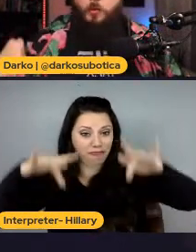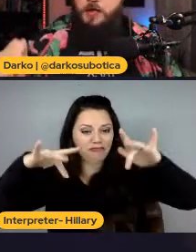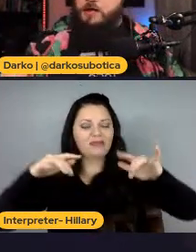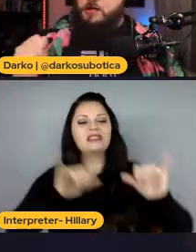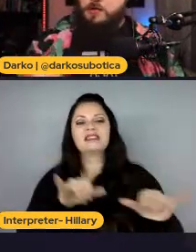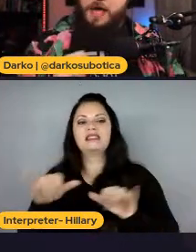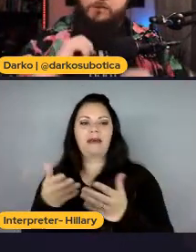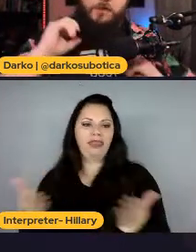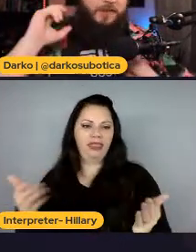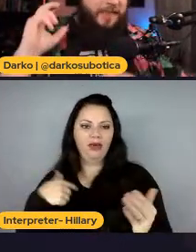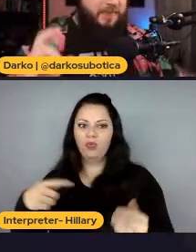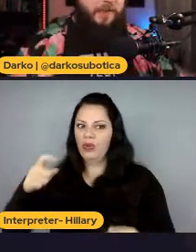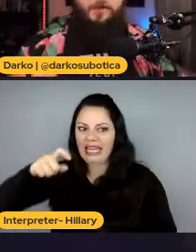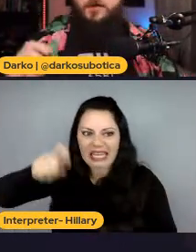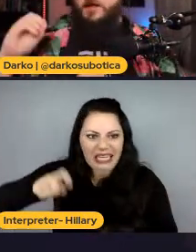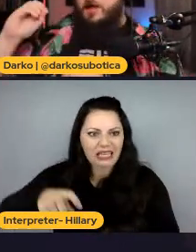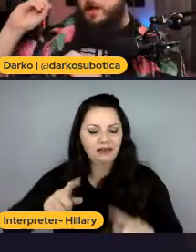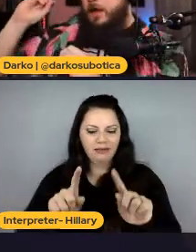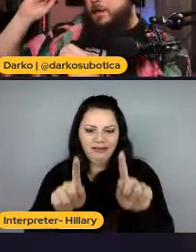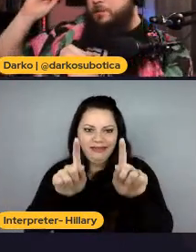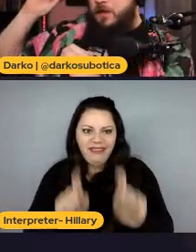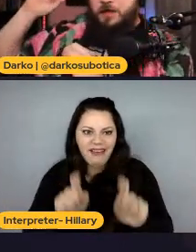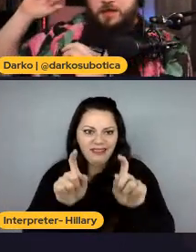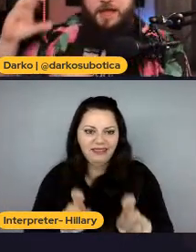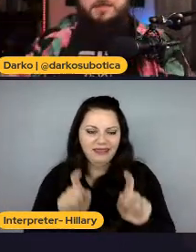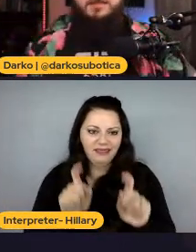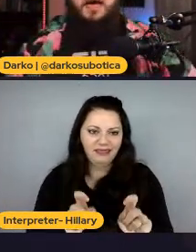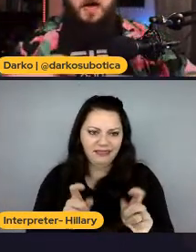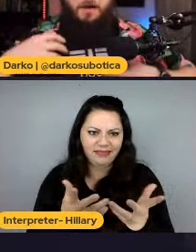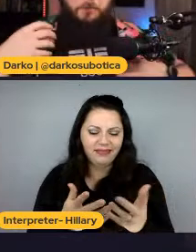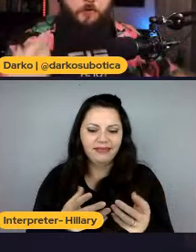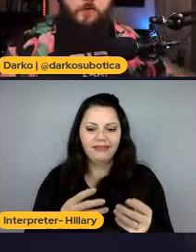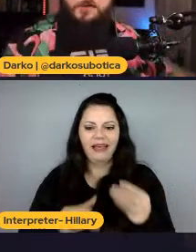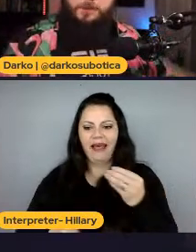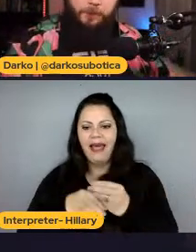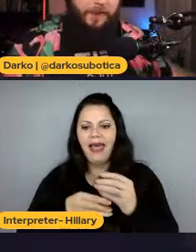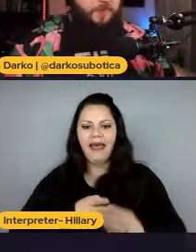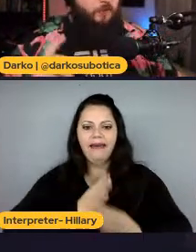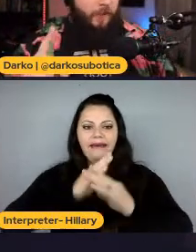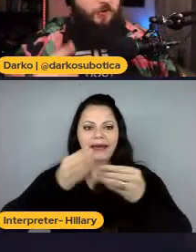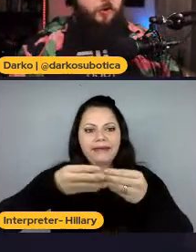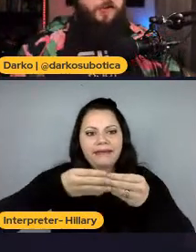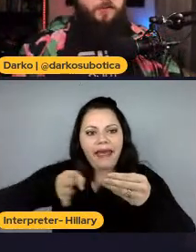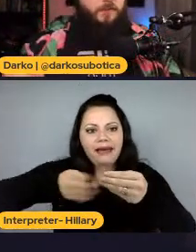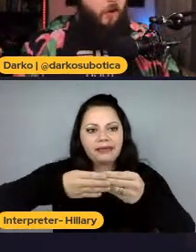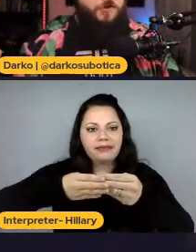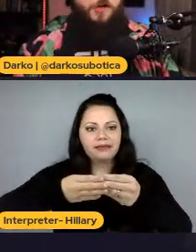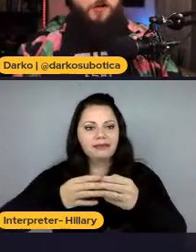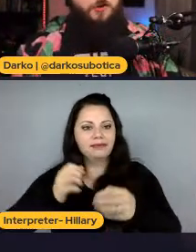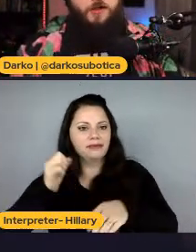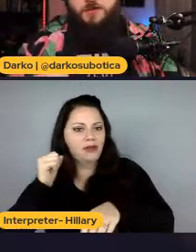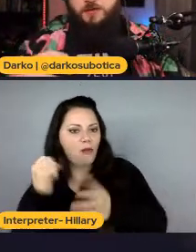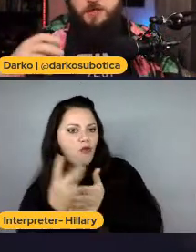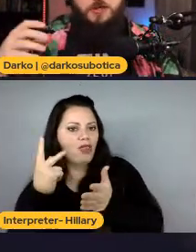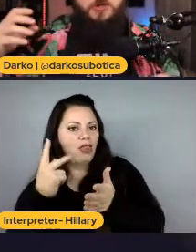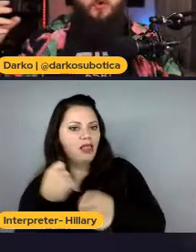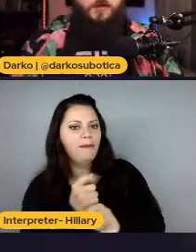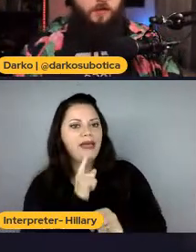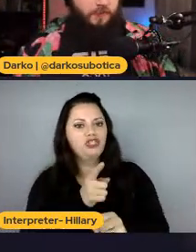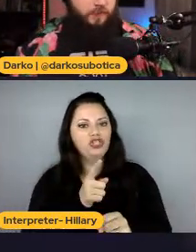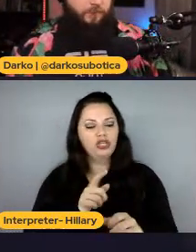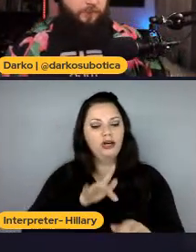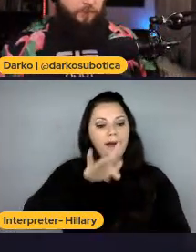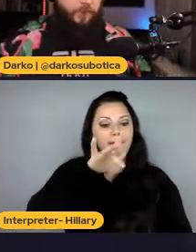code. We need to have testing, gates, approvals in place to make sure that our change doesn't